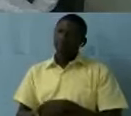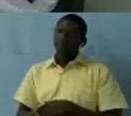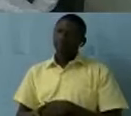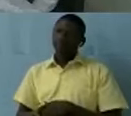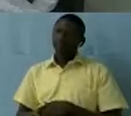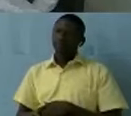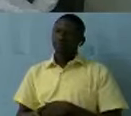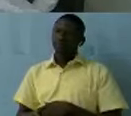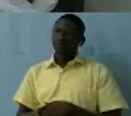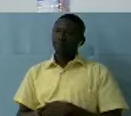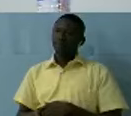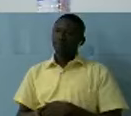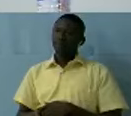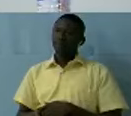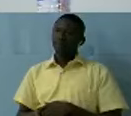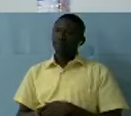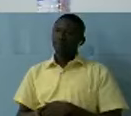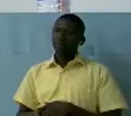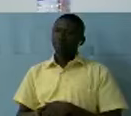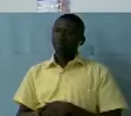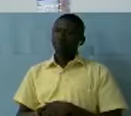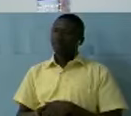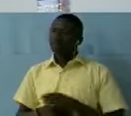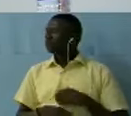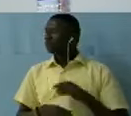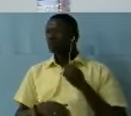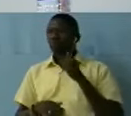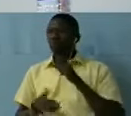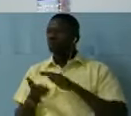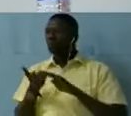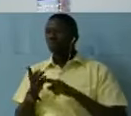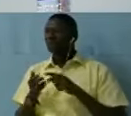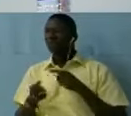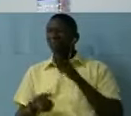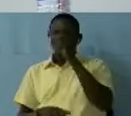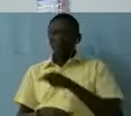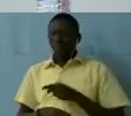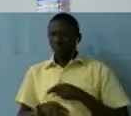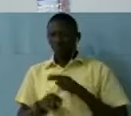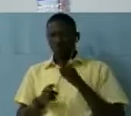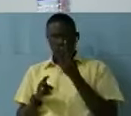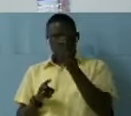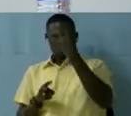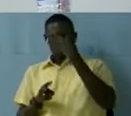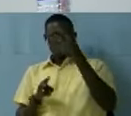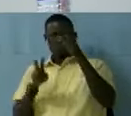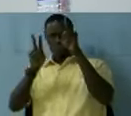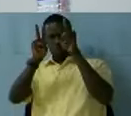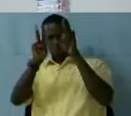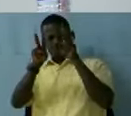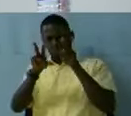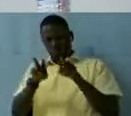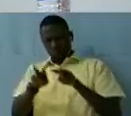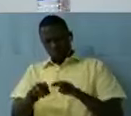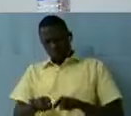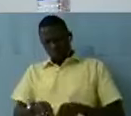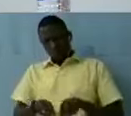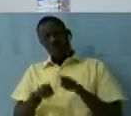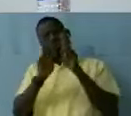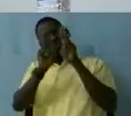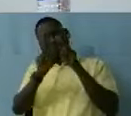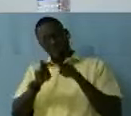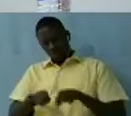kanji be kabonsu to fukata ngkuto usually the person will look at me from my toes to the top of my